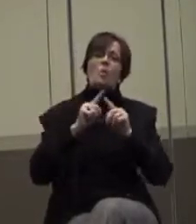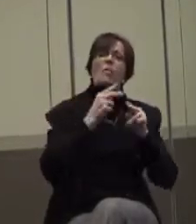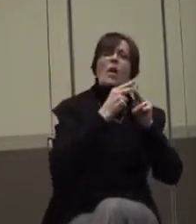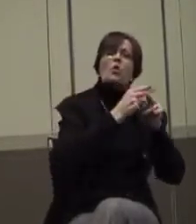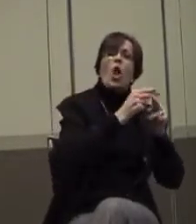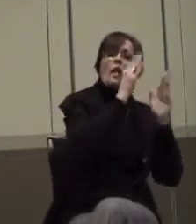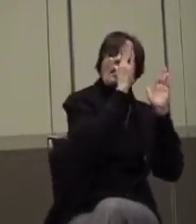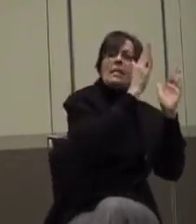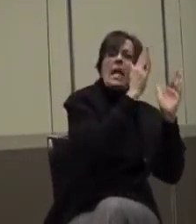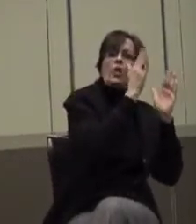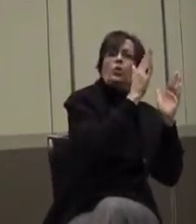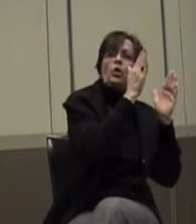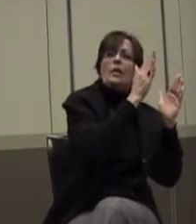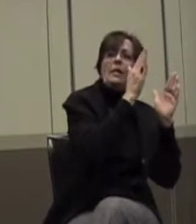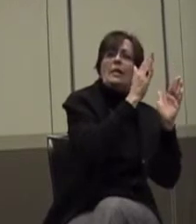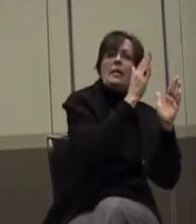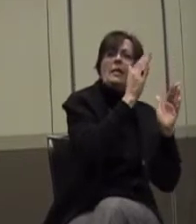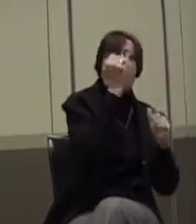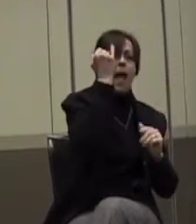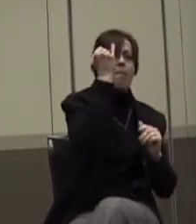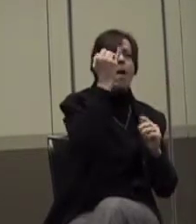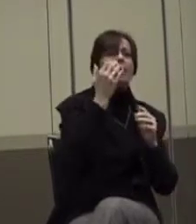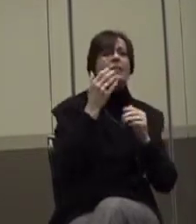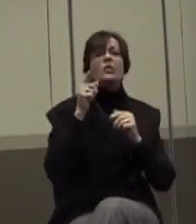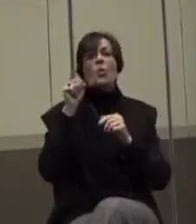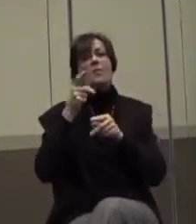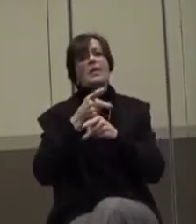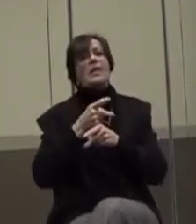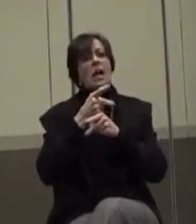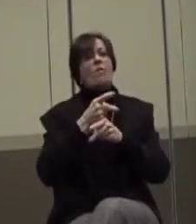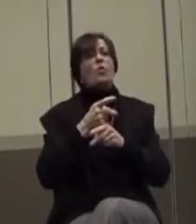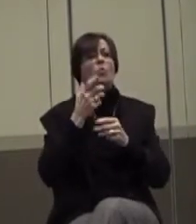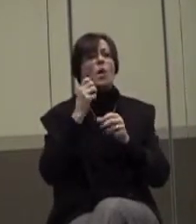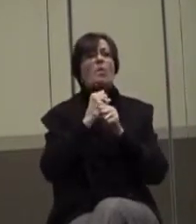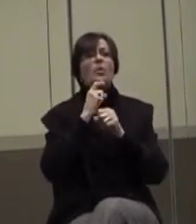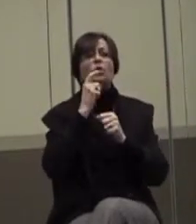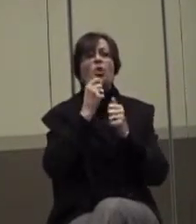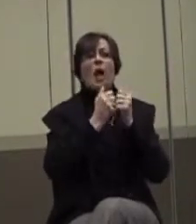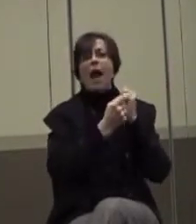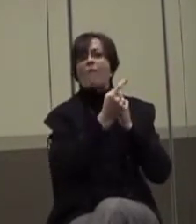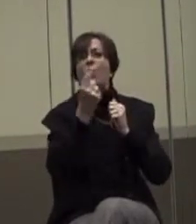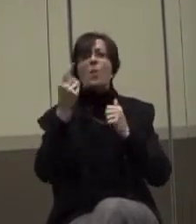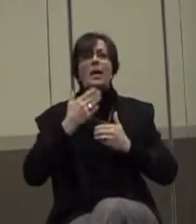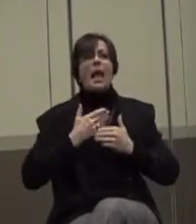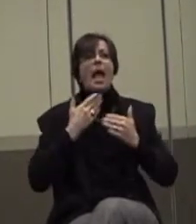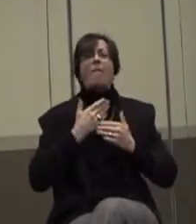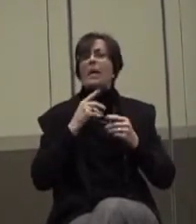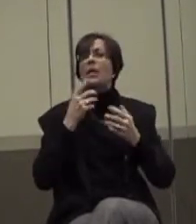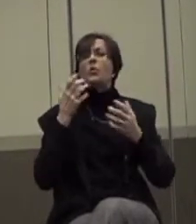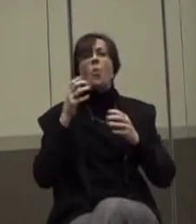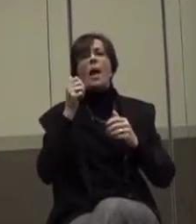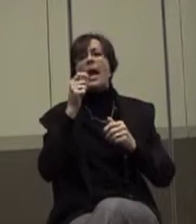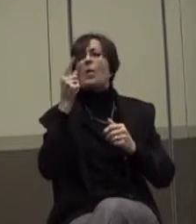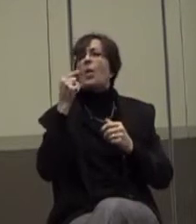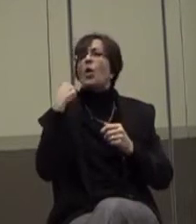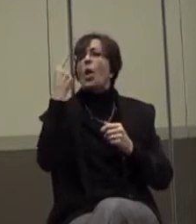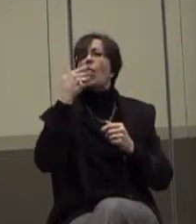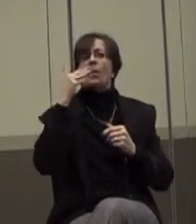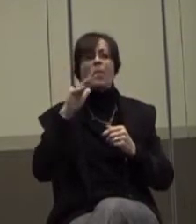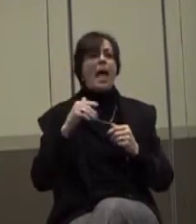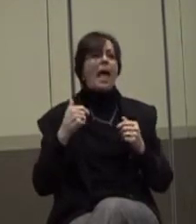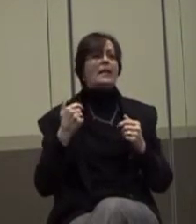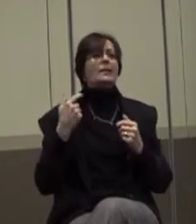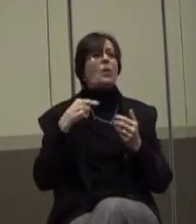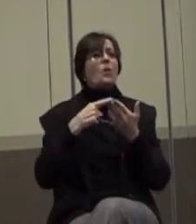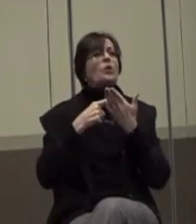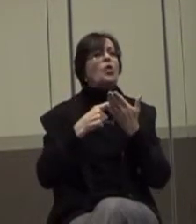hypothesis. And, you have to be careful because when you call it, you want to make everybody happy, but you don't want to make either side look bad. And so